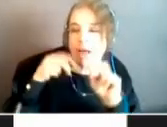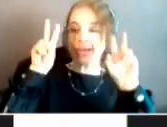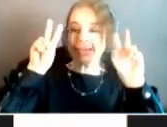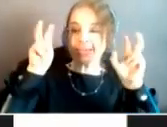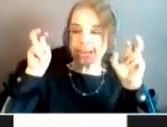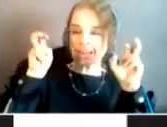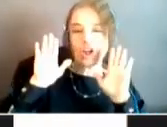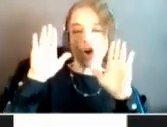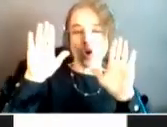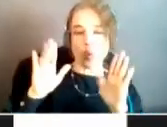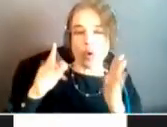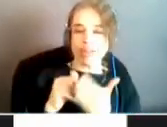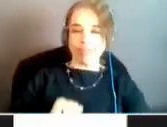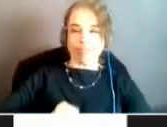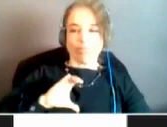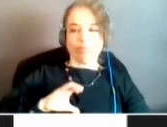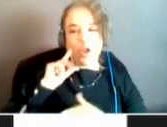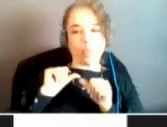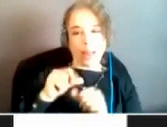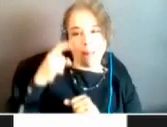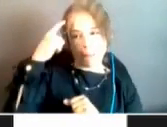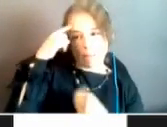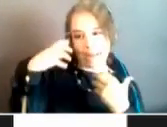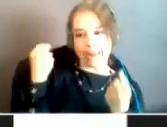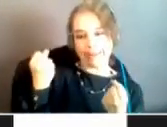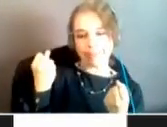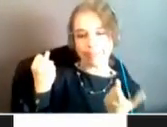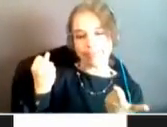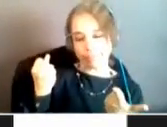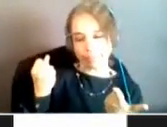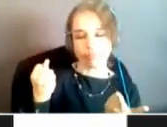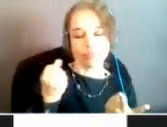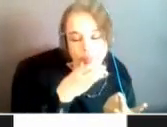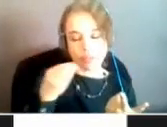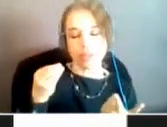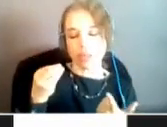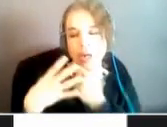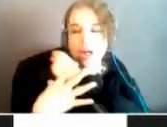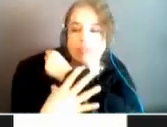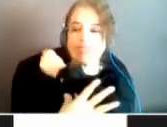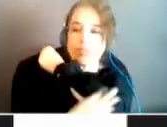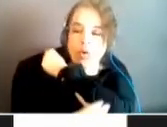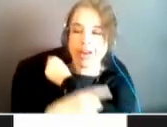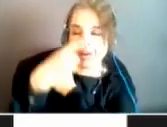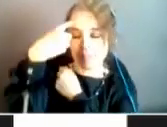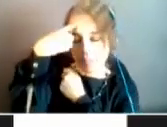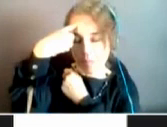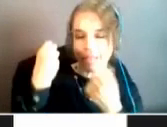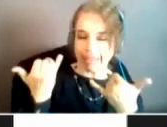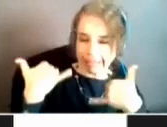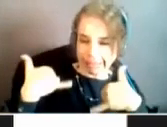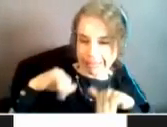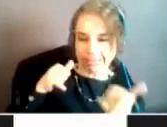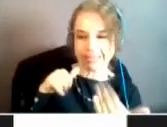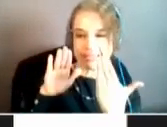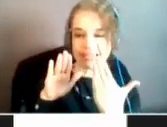a great deal of stigma remains around mental illness, as I was saying, and poor mental health. And many still face